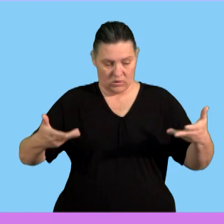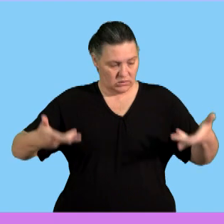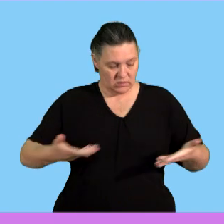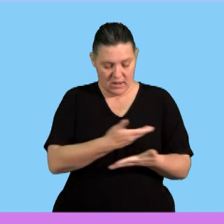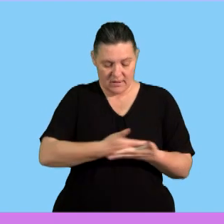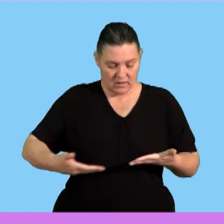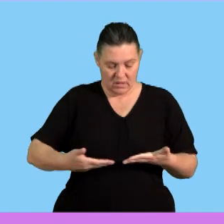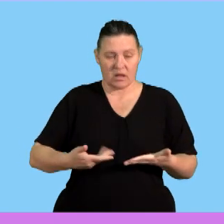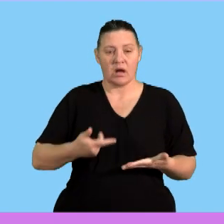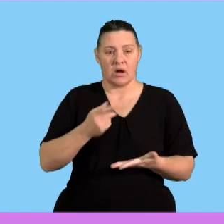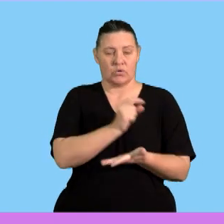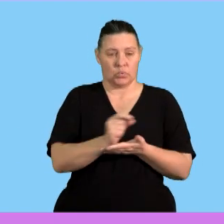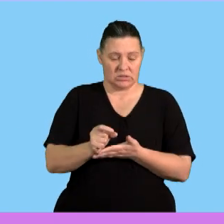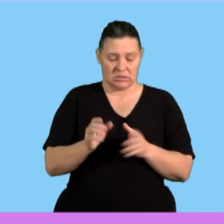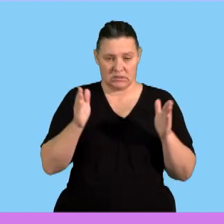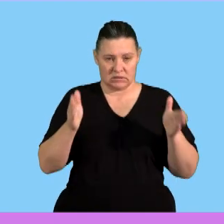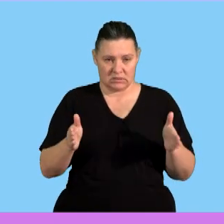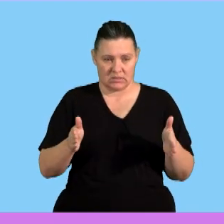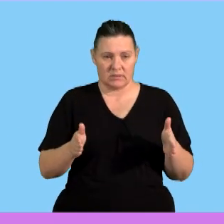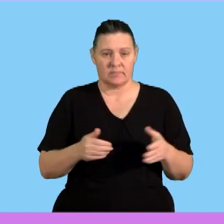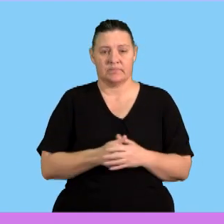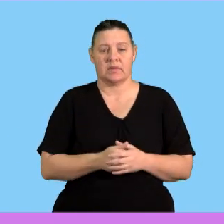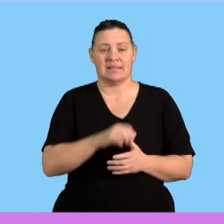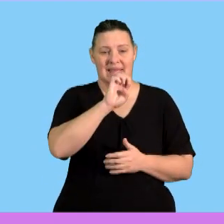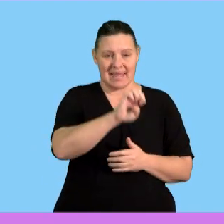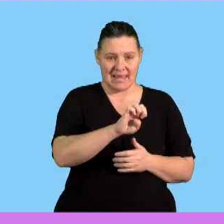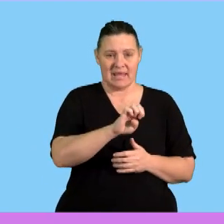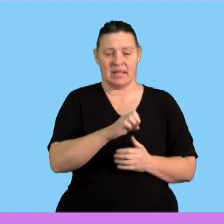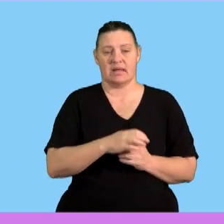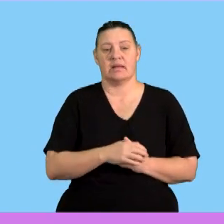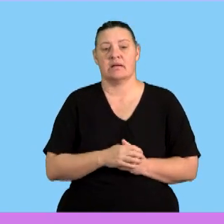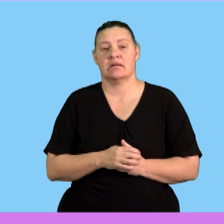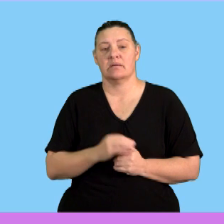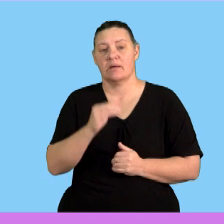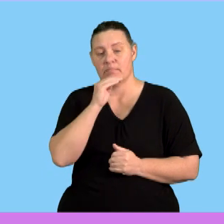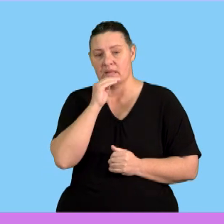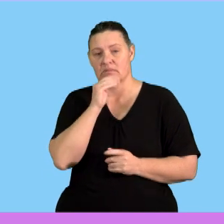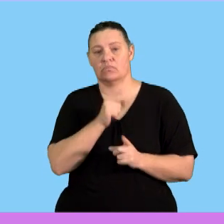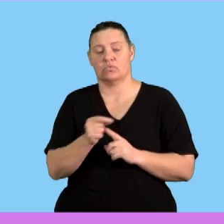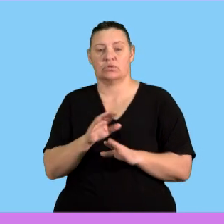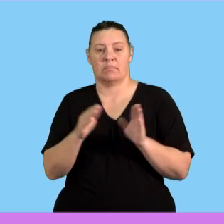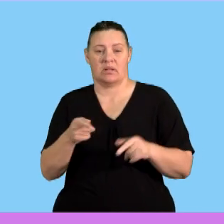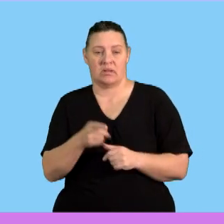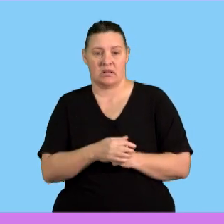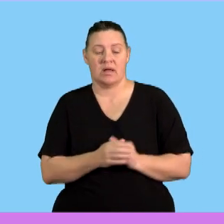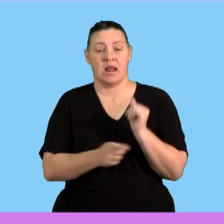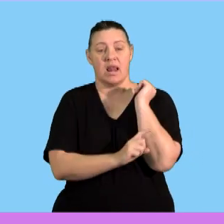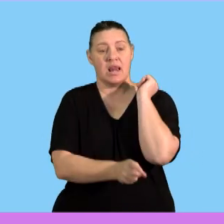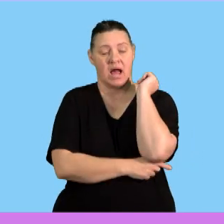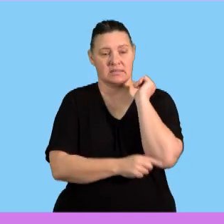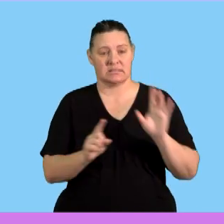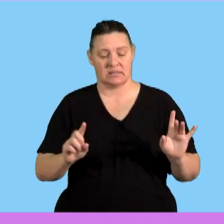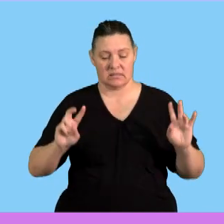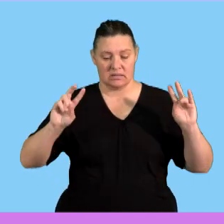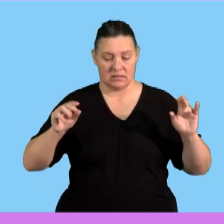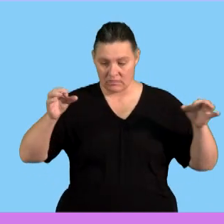align holes on the top table connector, which is E, with the holes at the bottom of the hood tabletop. And